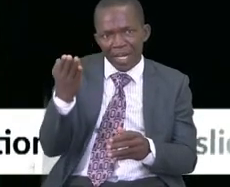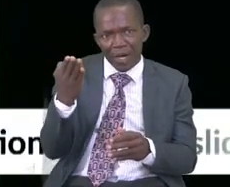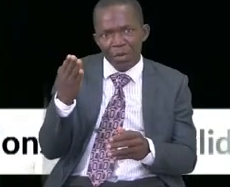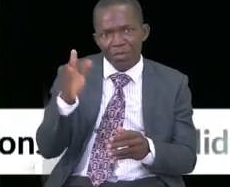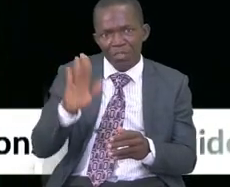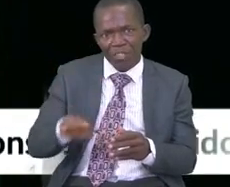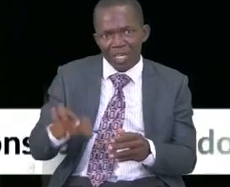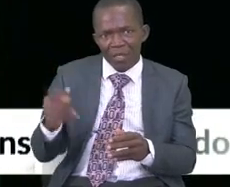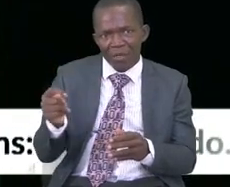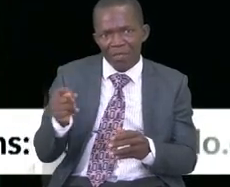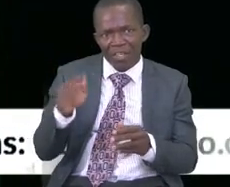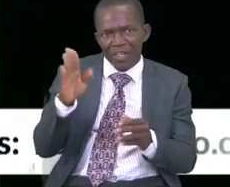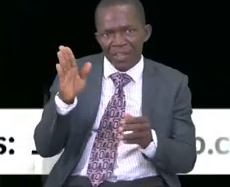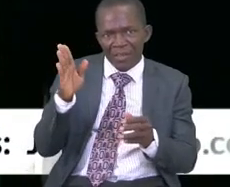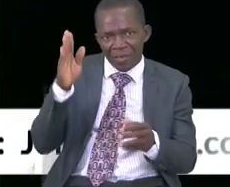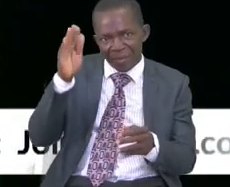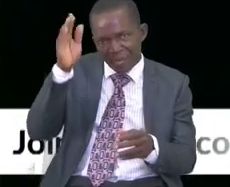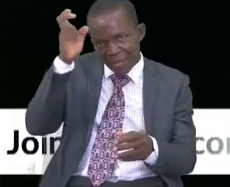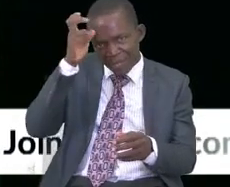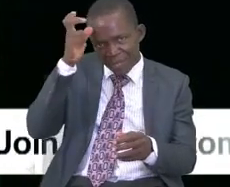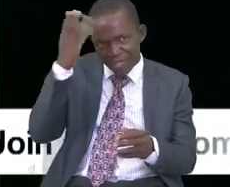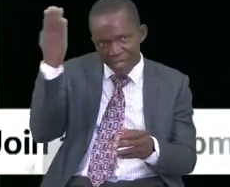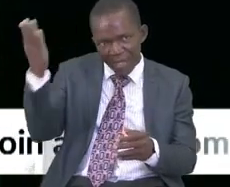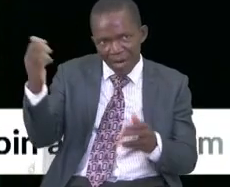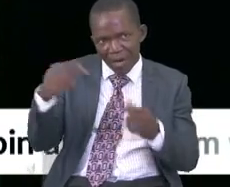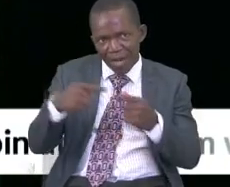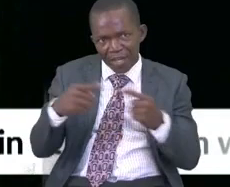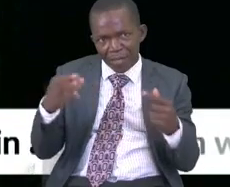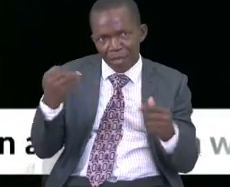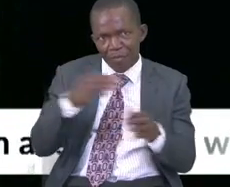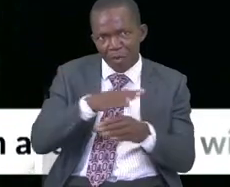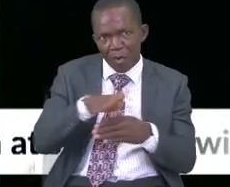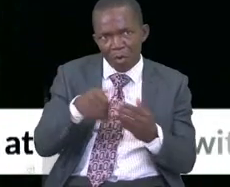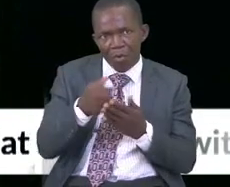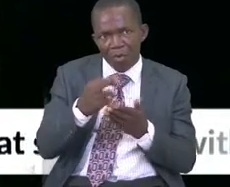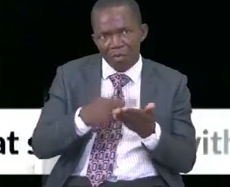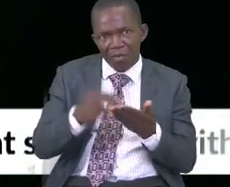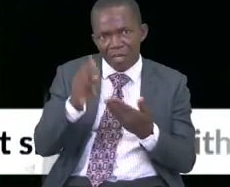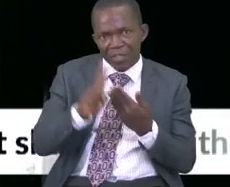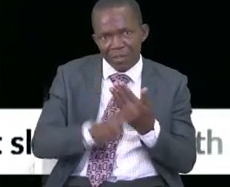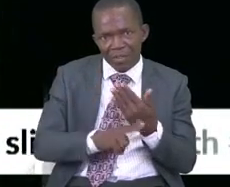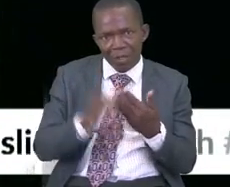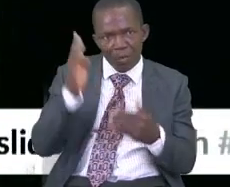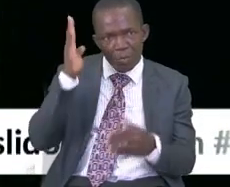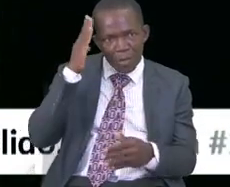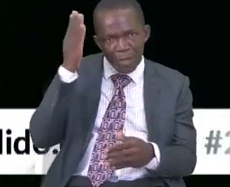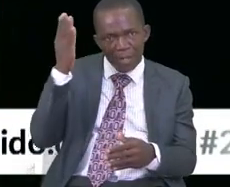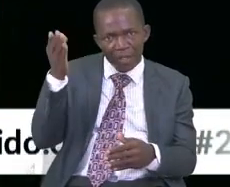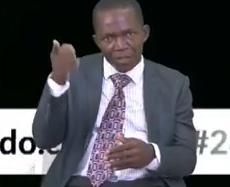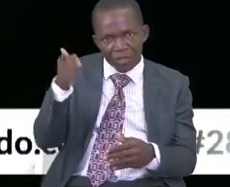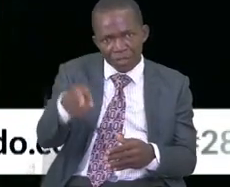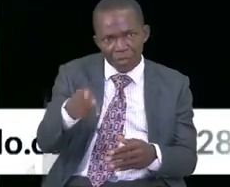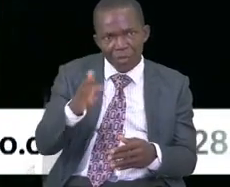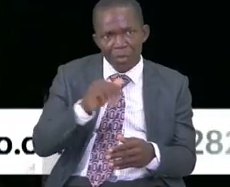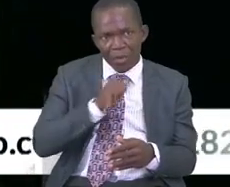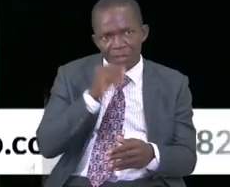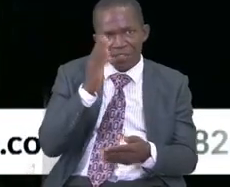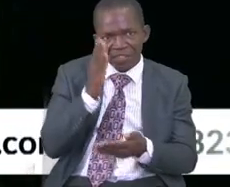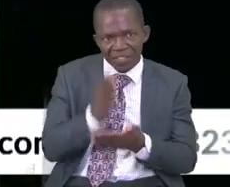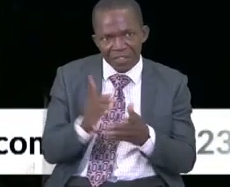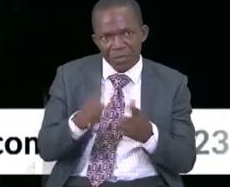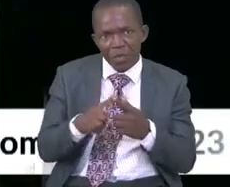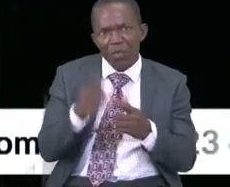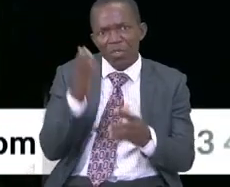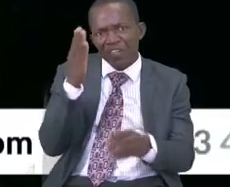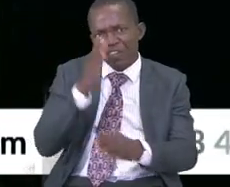child of the devil, thou enemy of all righteousness, wilt thou not cease to pervert the right way to the Lord? And now behold, the hand of the Lord